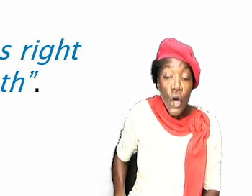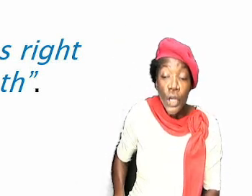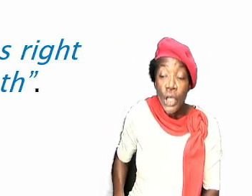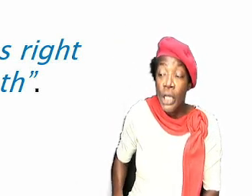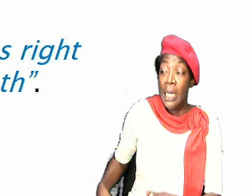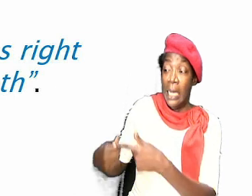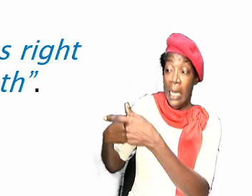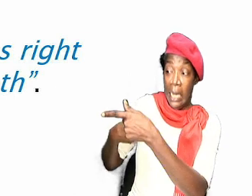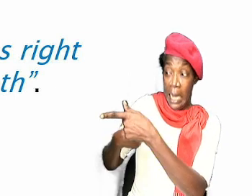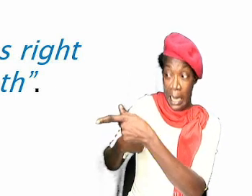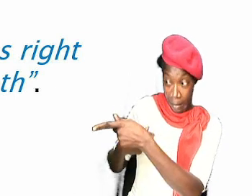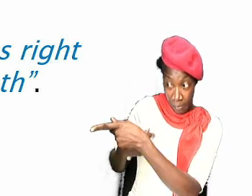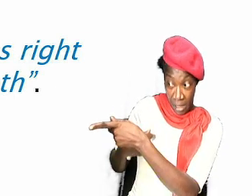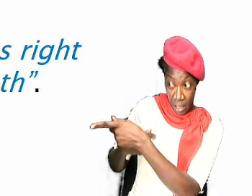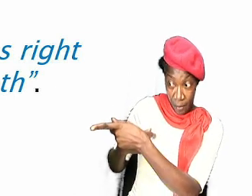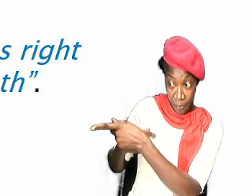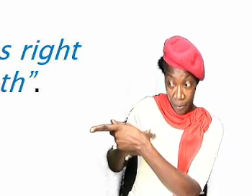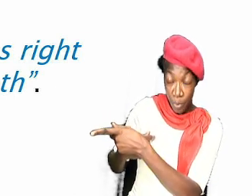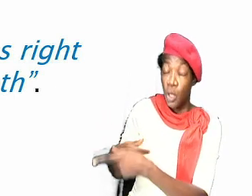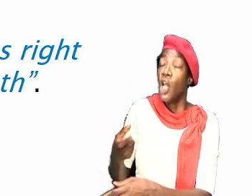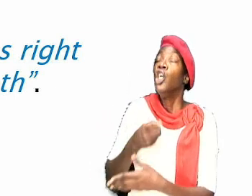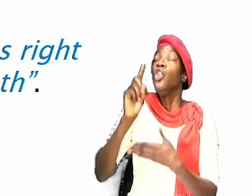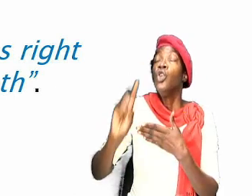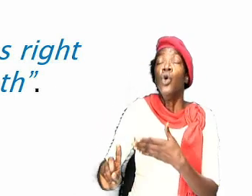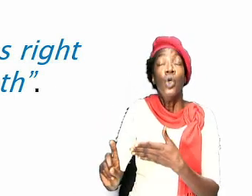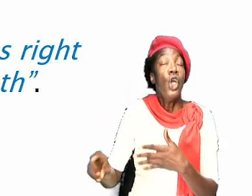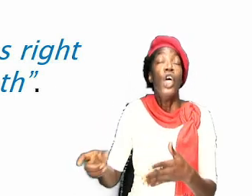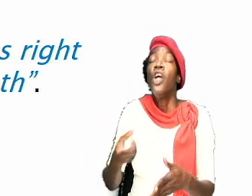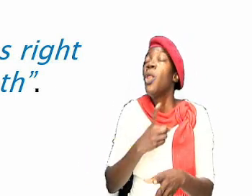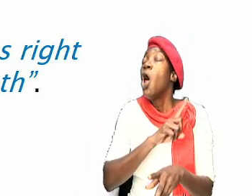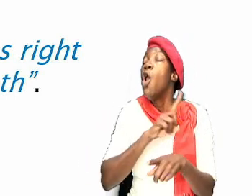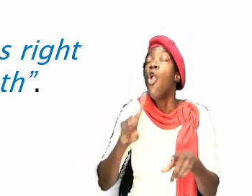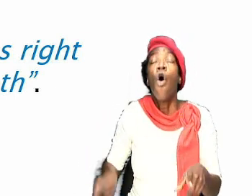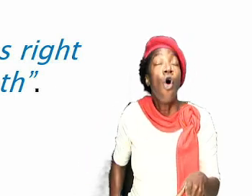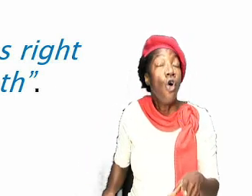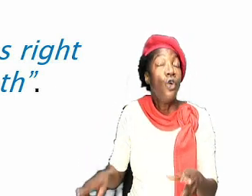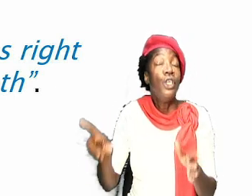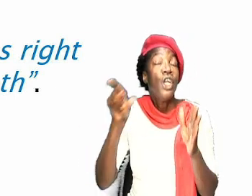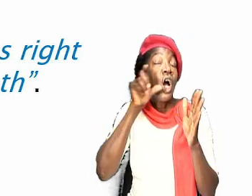done the Lord's command.